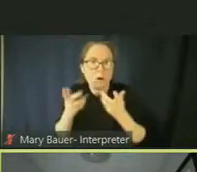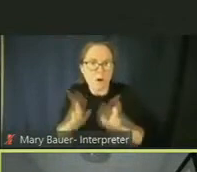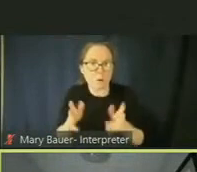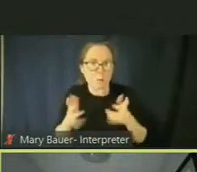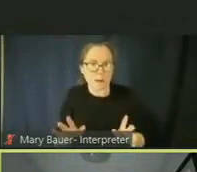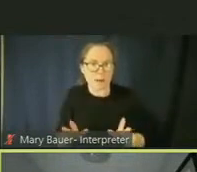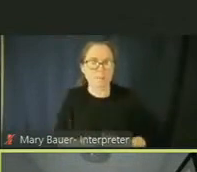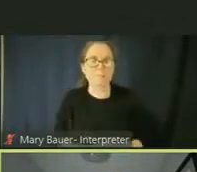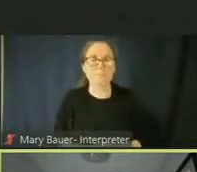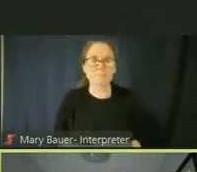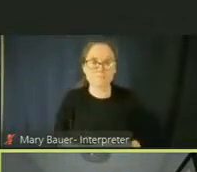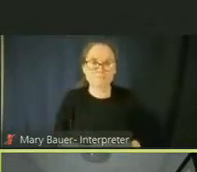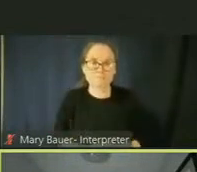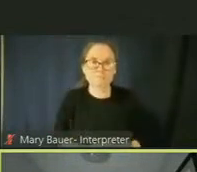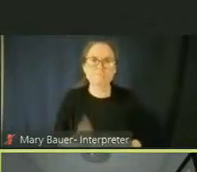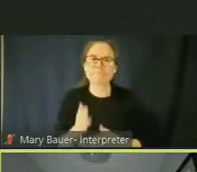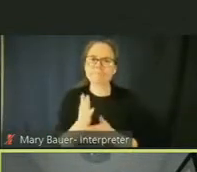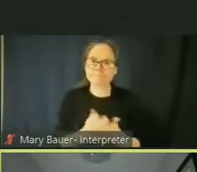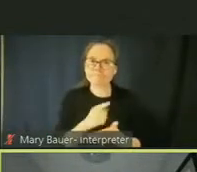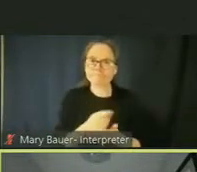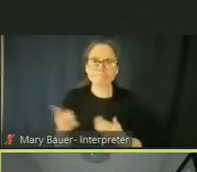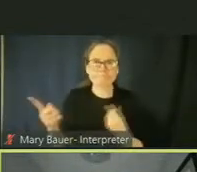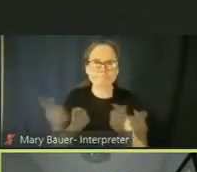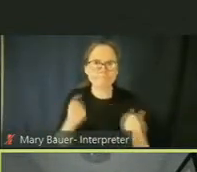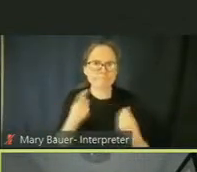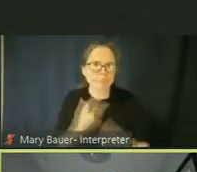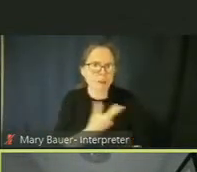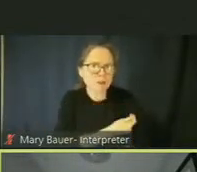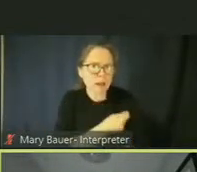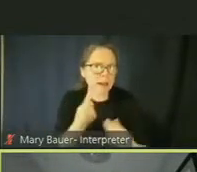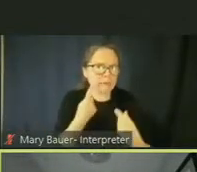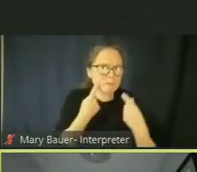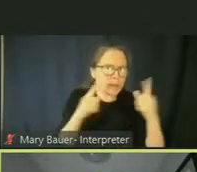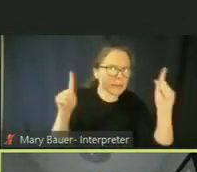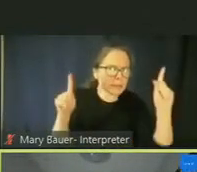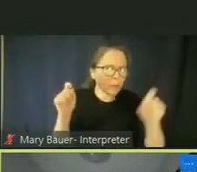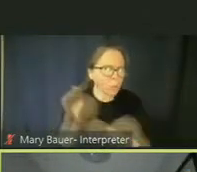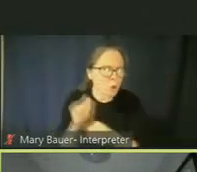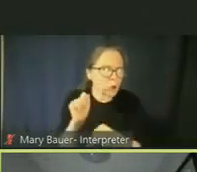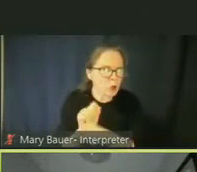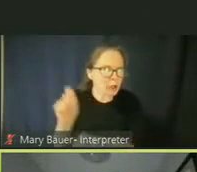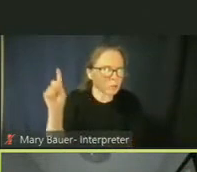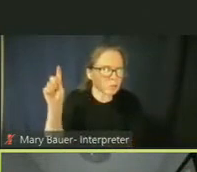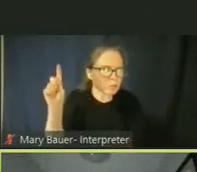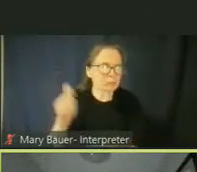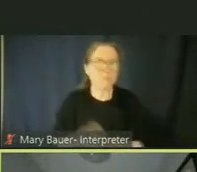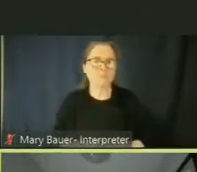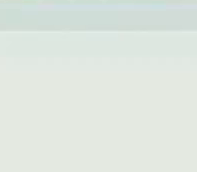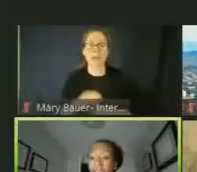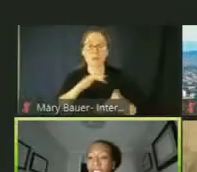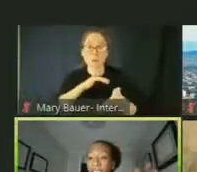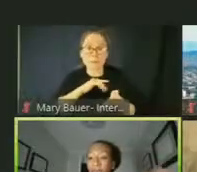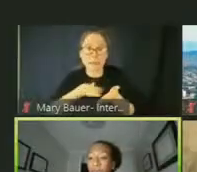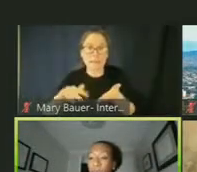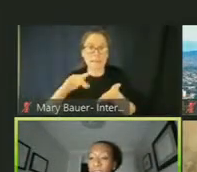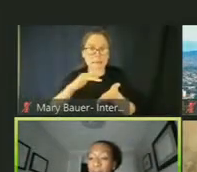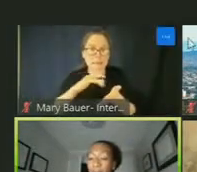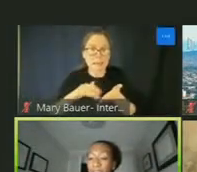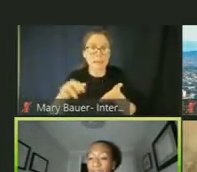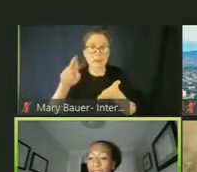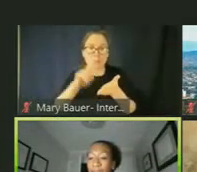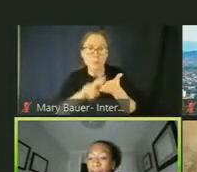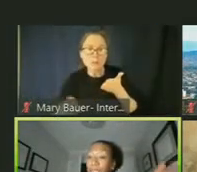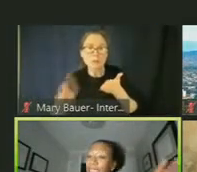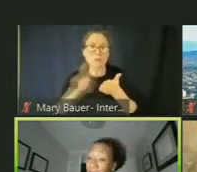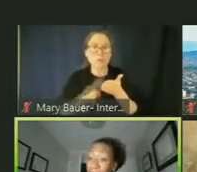There have been questions also about the vaccine effectiveness and what does that mean? So when we had the vaccine studies and we had some folks that